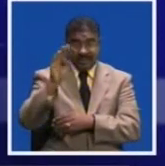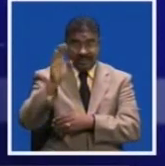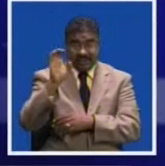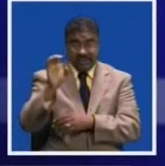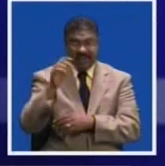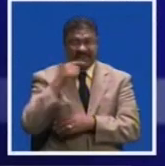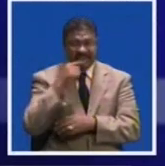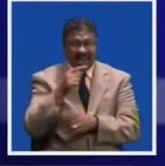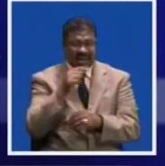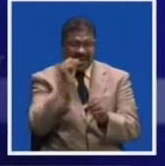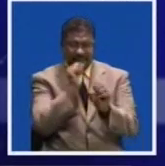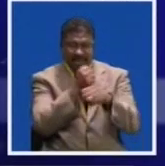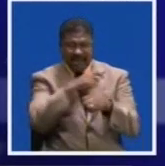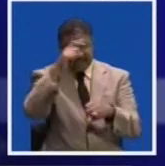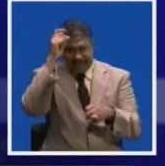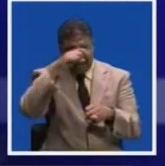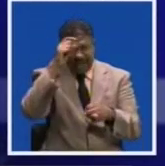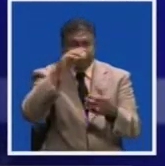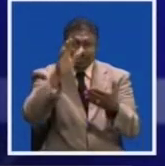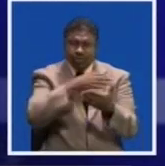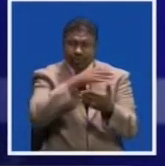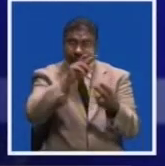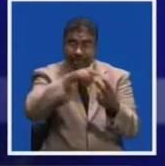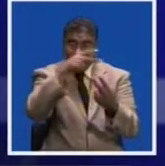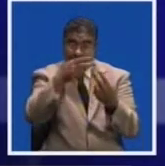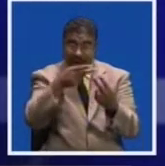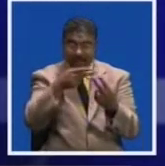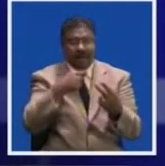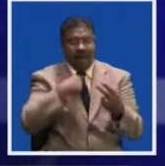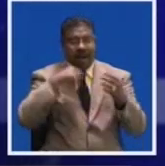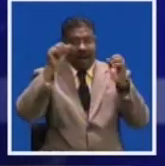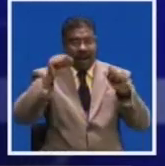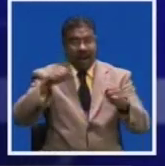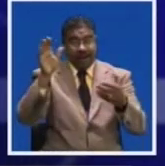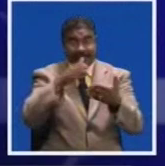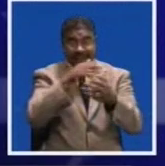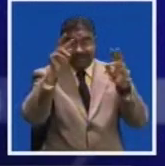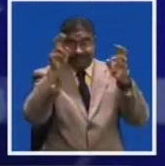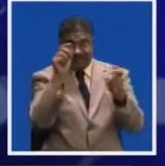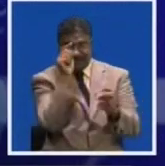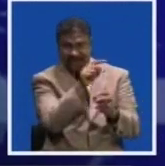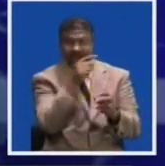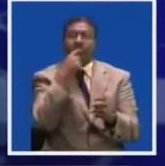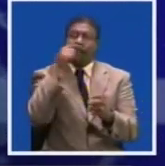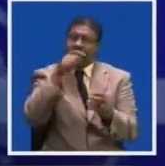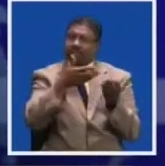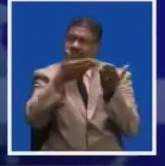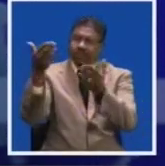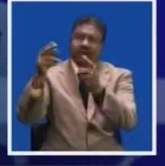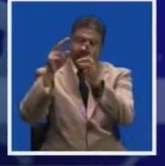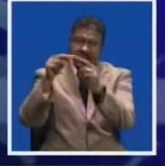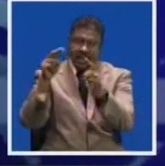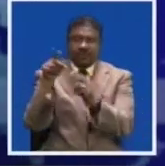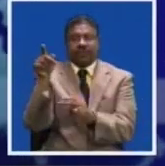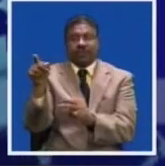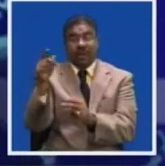production of a children's talent search musical program, I Can Sing, will be extended to rural areas. Mr. Mwanza says the move is to give